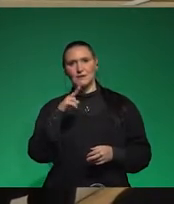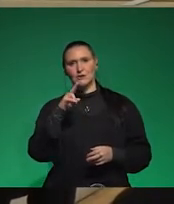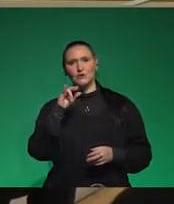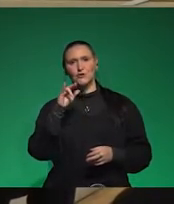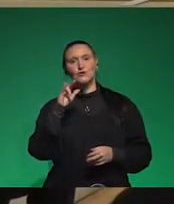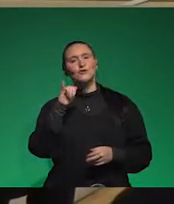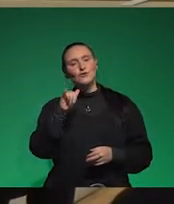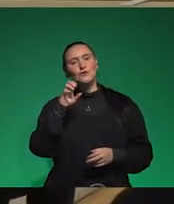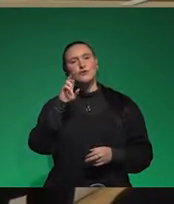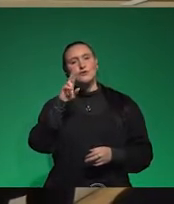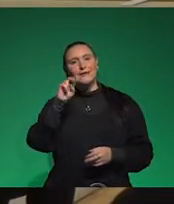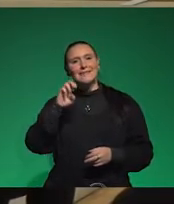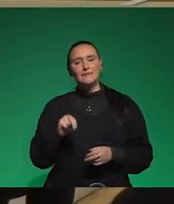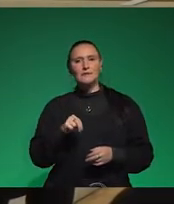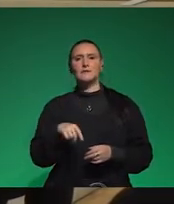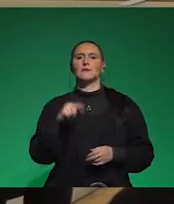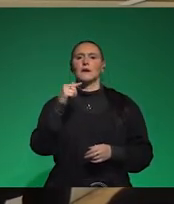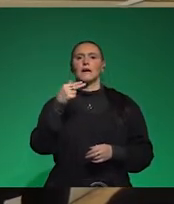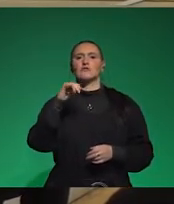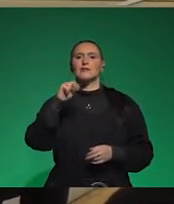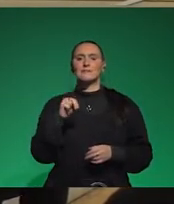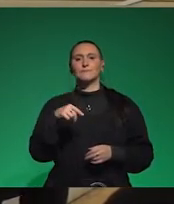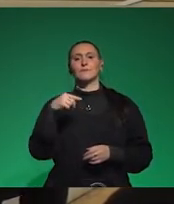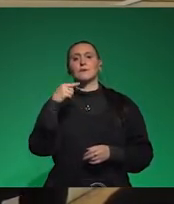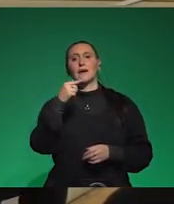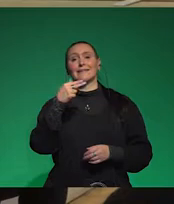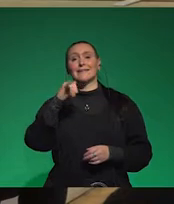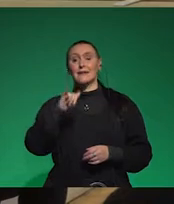a Documenta 15 artist based in Hanoi.